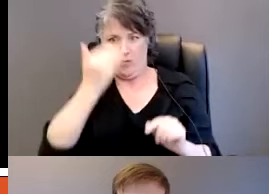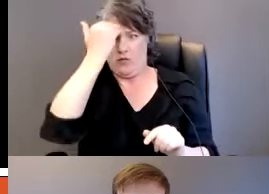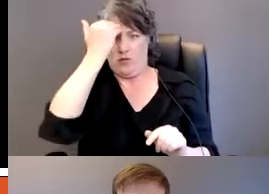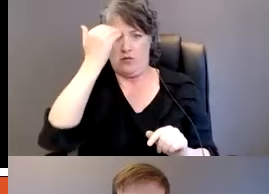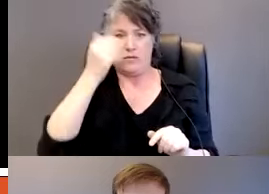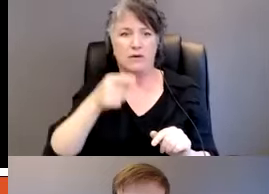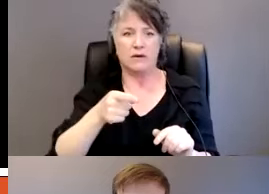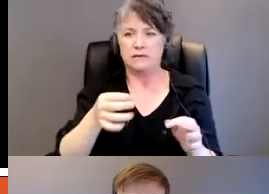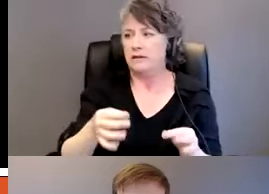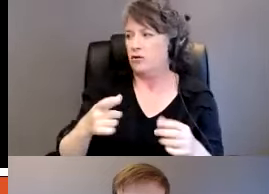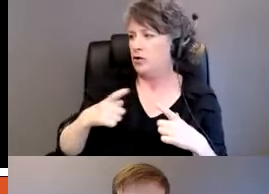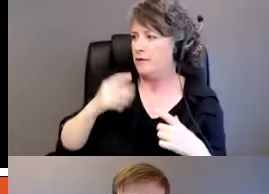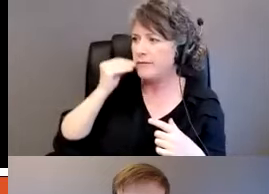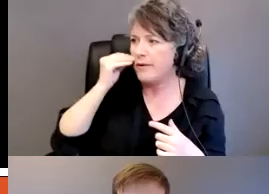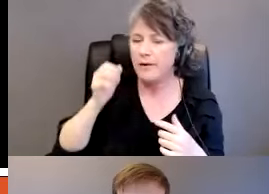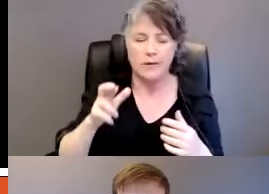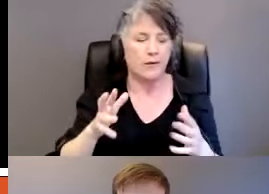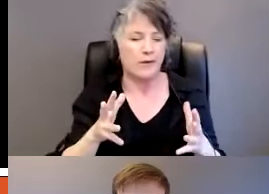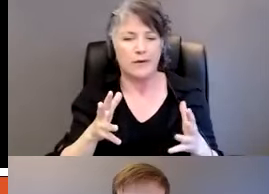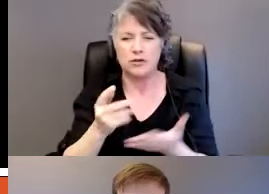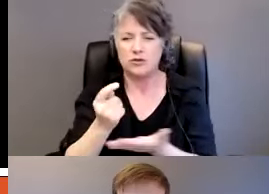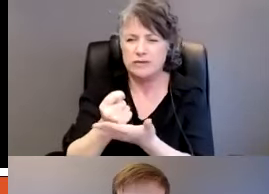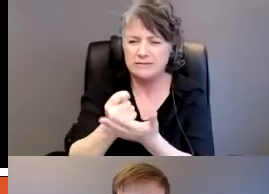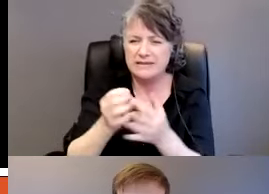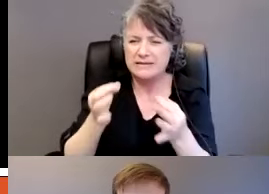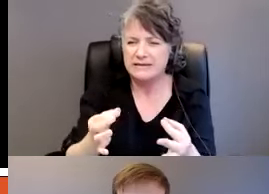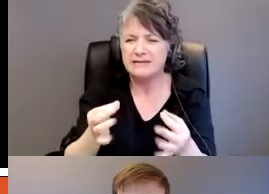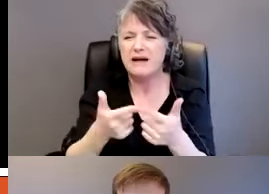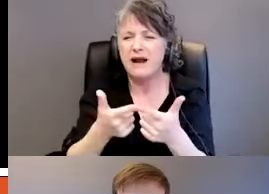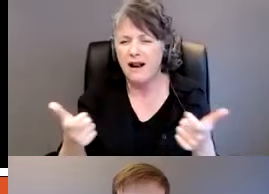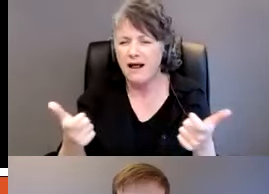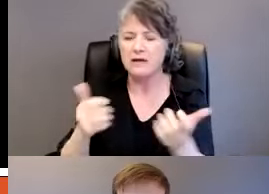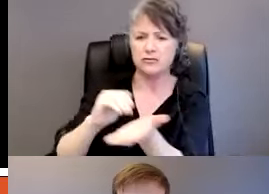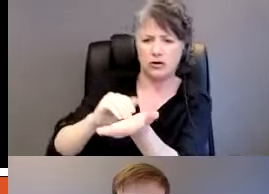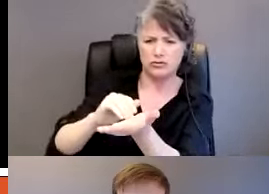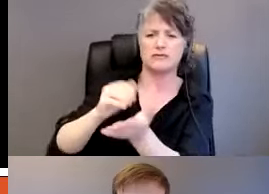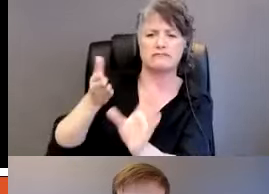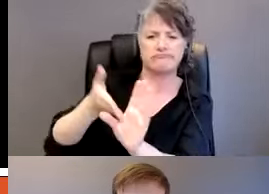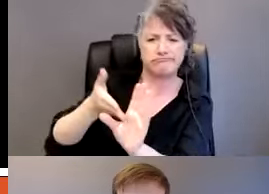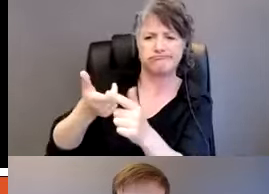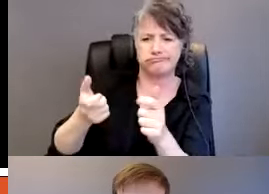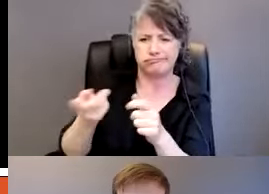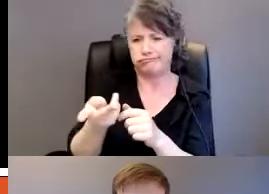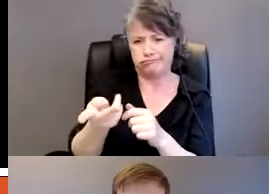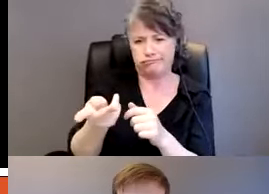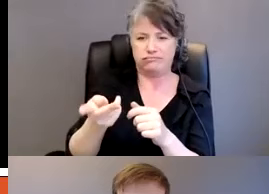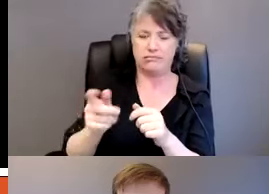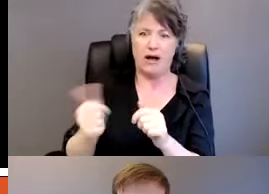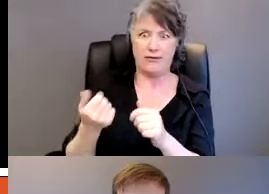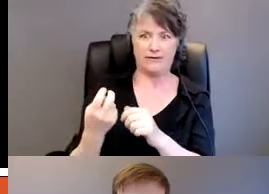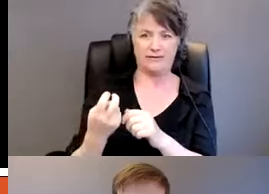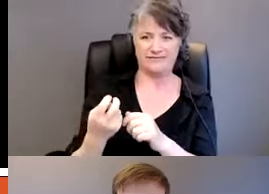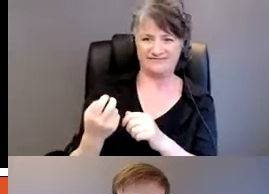retirement home or to make the treatment decisions. That's the treatment provider, and the panelists will, of course, go through each of